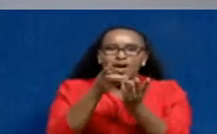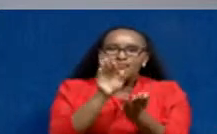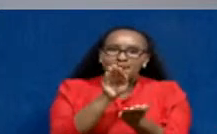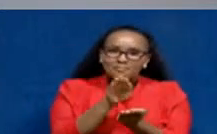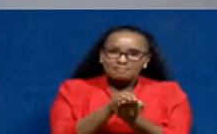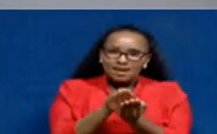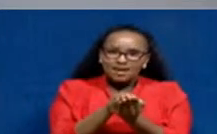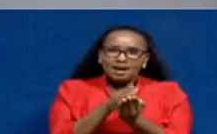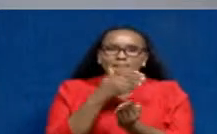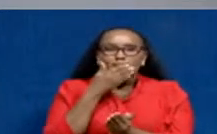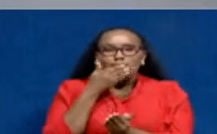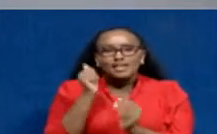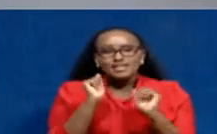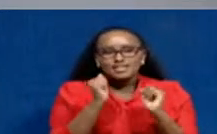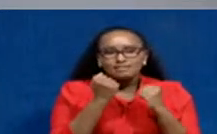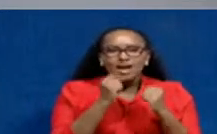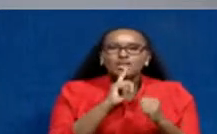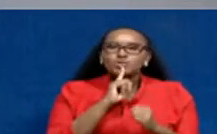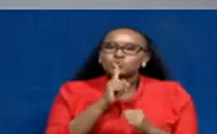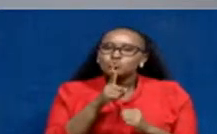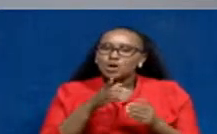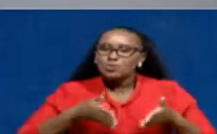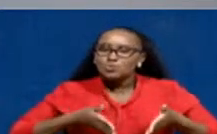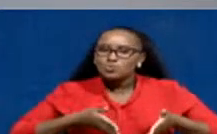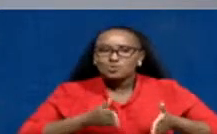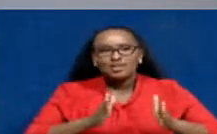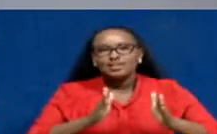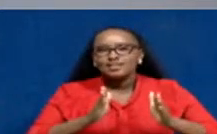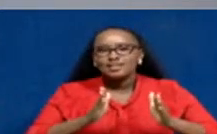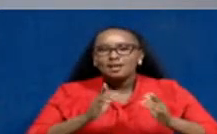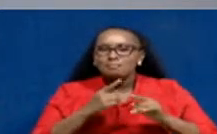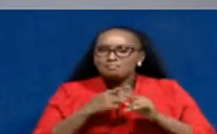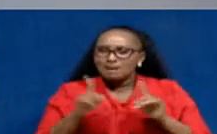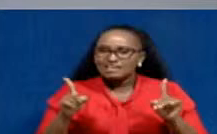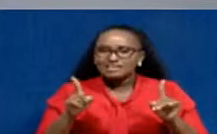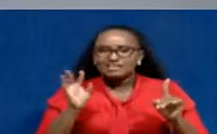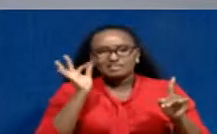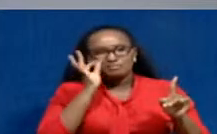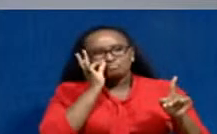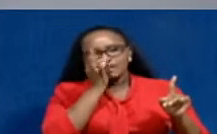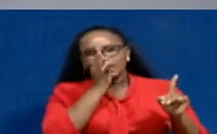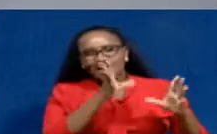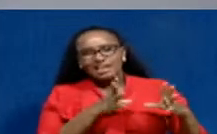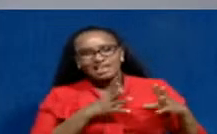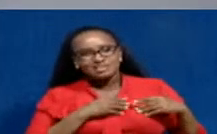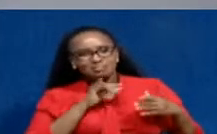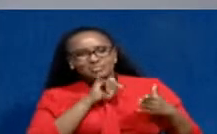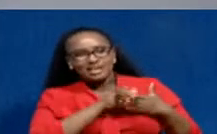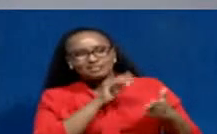safer and a much more assured path. But he rejected this dream